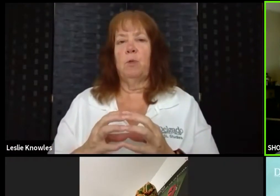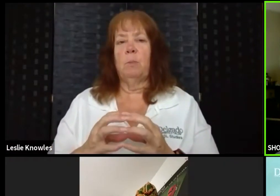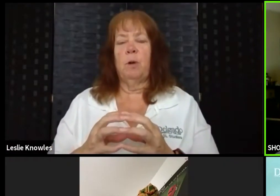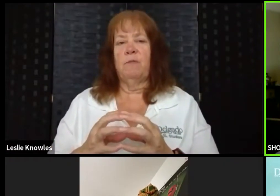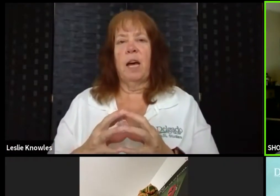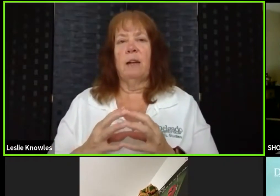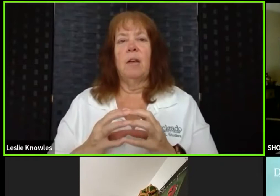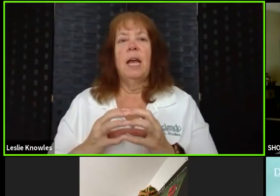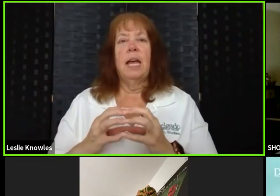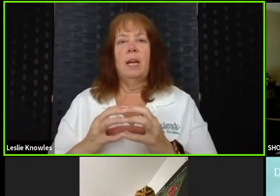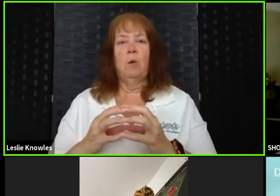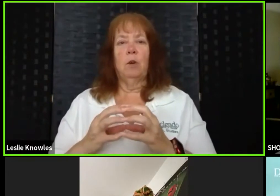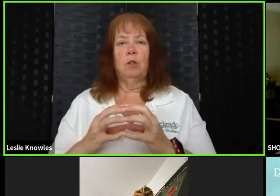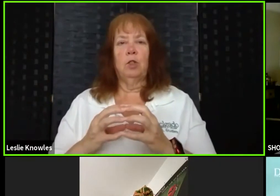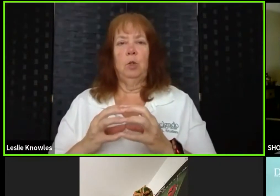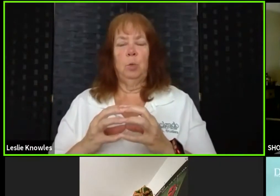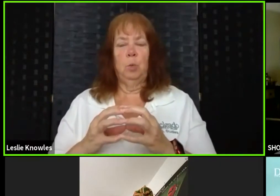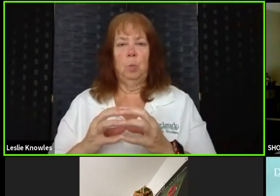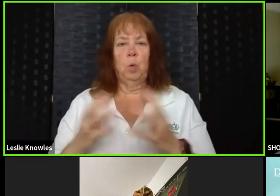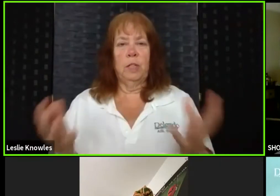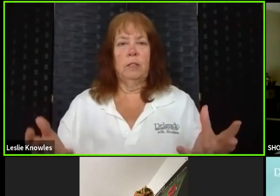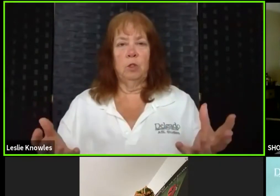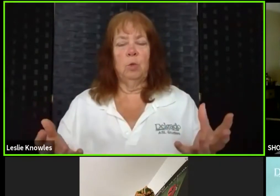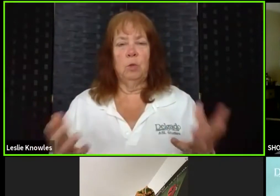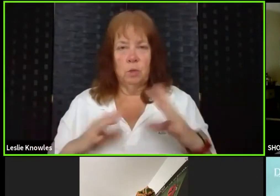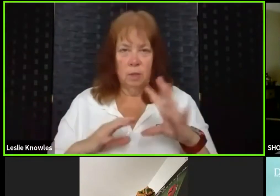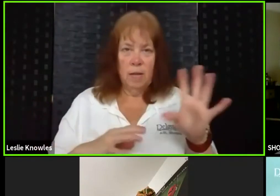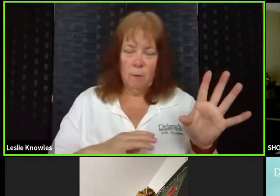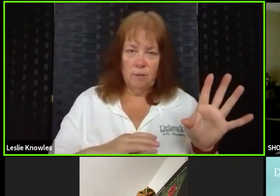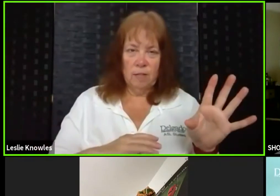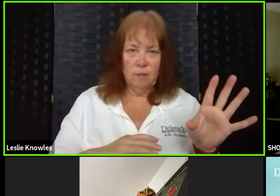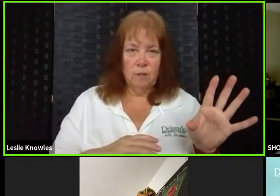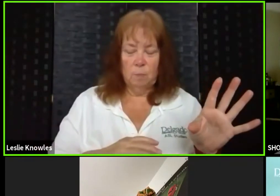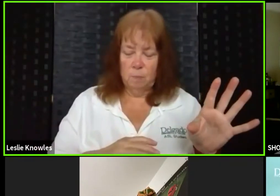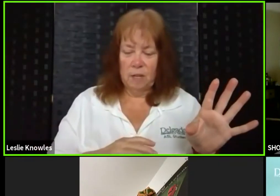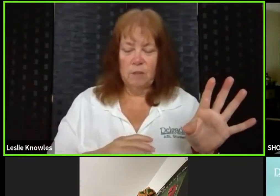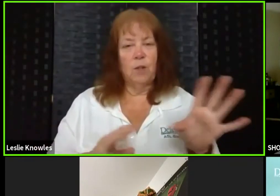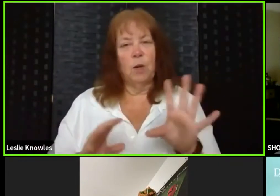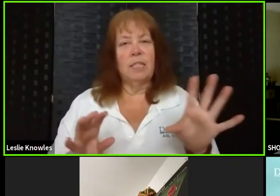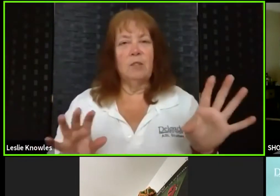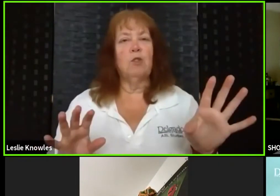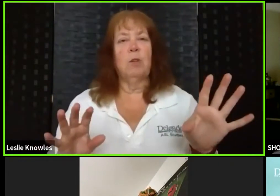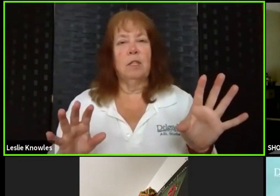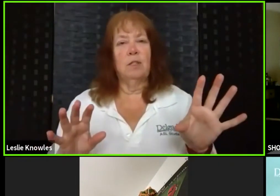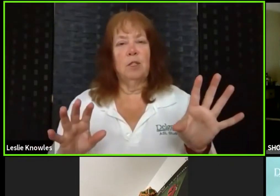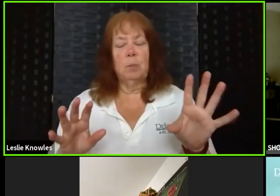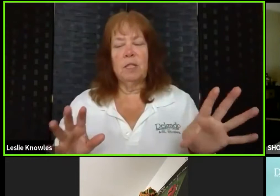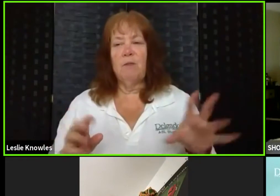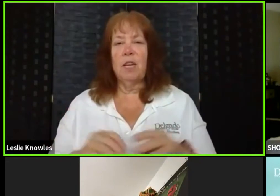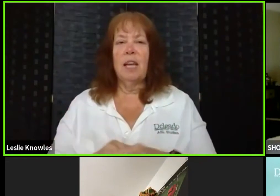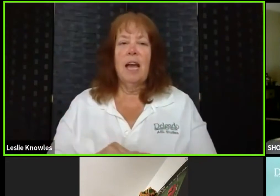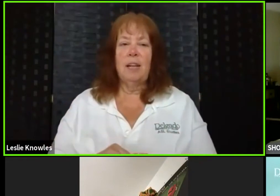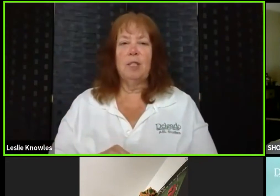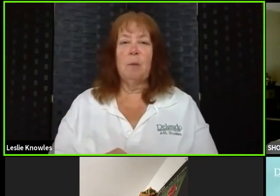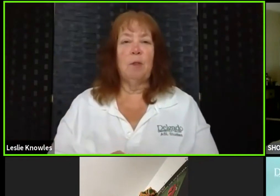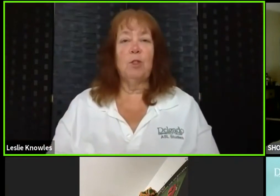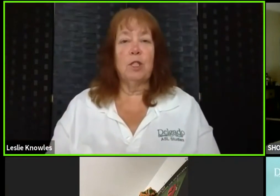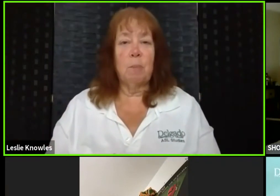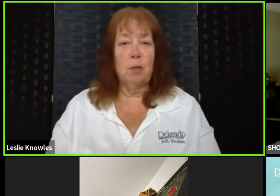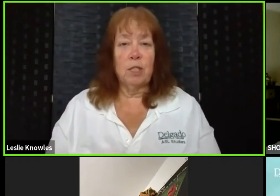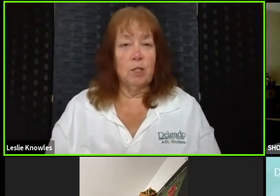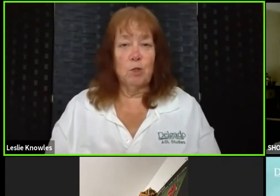3.0 or 3.5 in order to work in the schools. However, that's very district specific, and